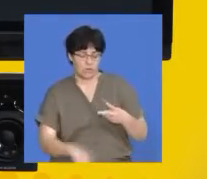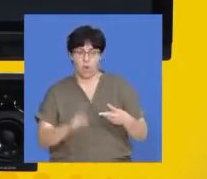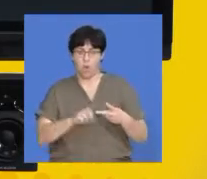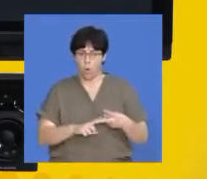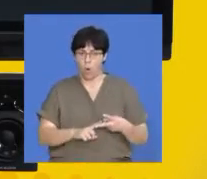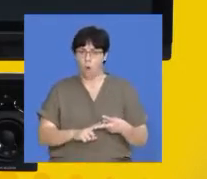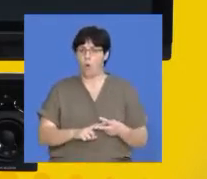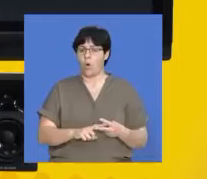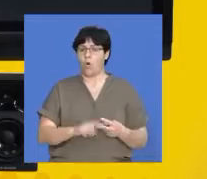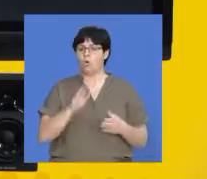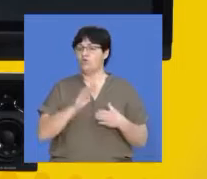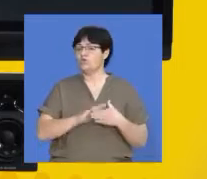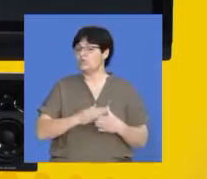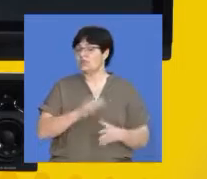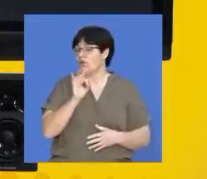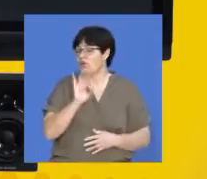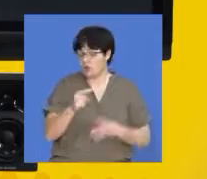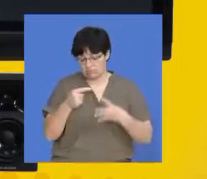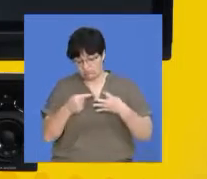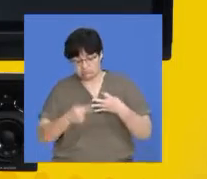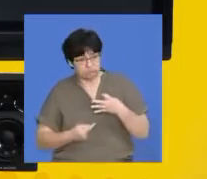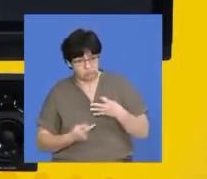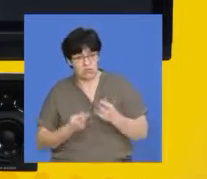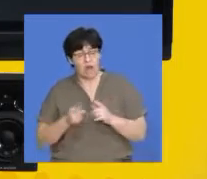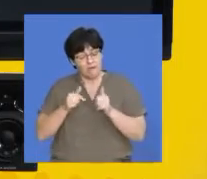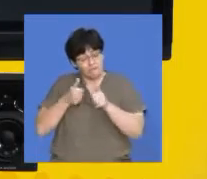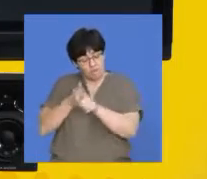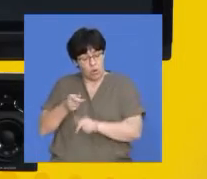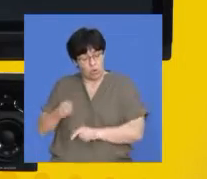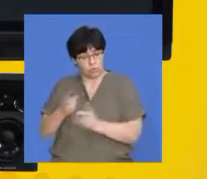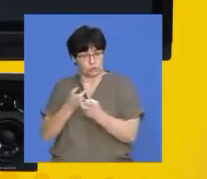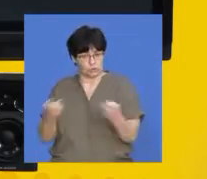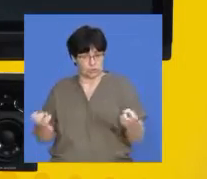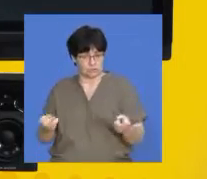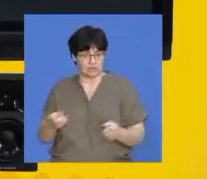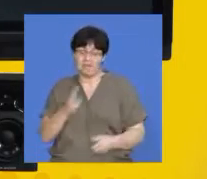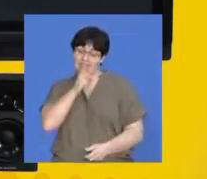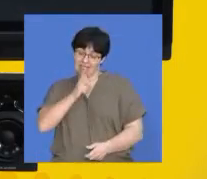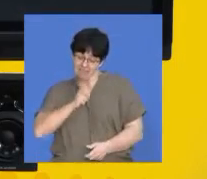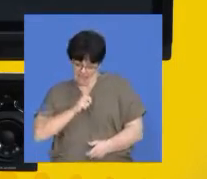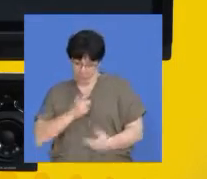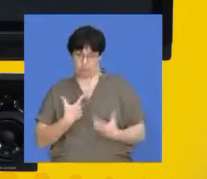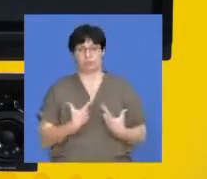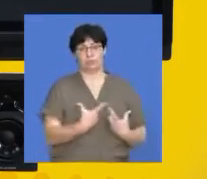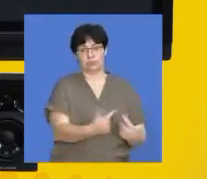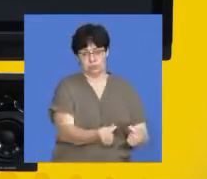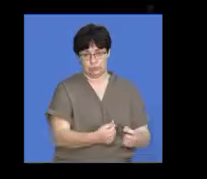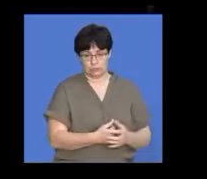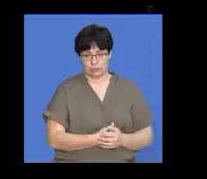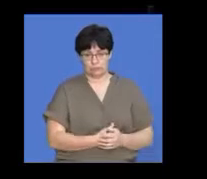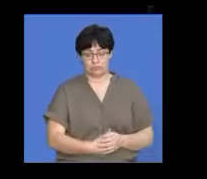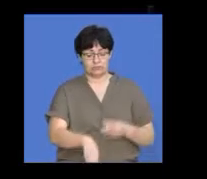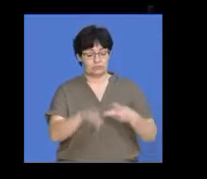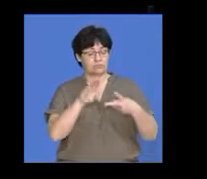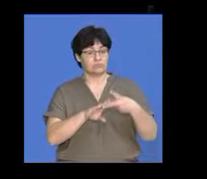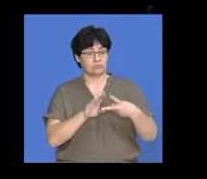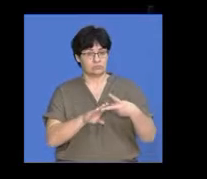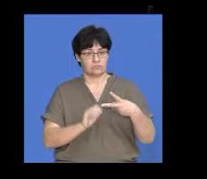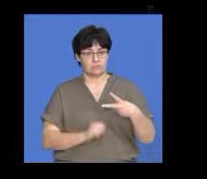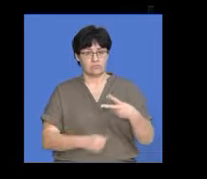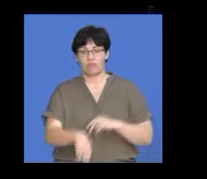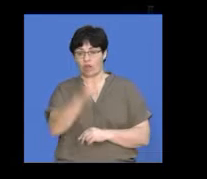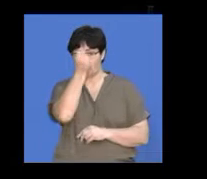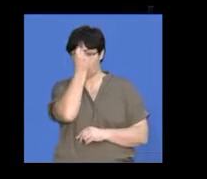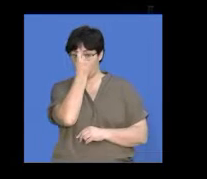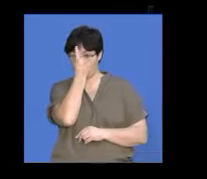3 reasons according to the source? Always do what you are told to do. And then the next one is